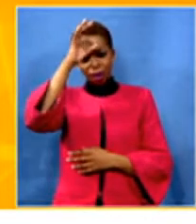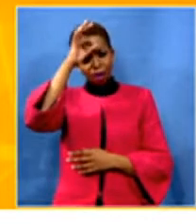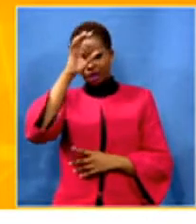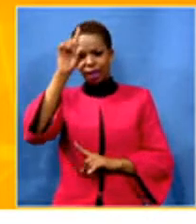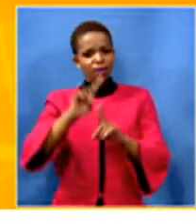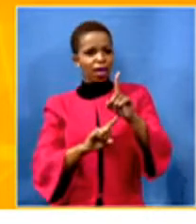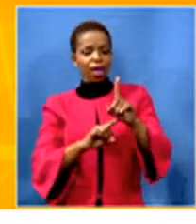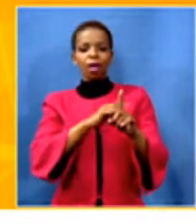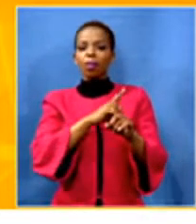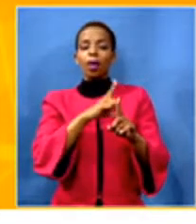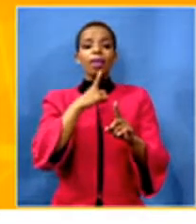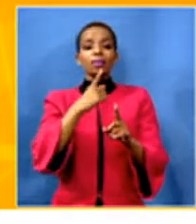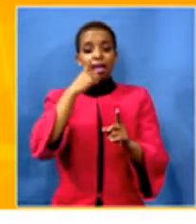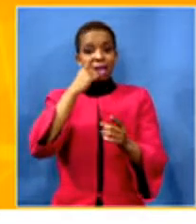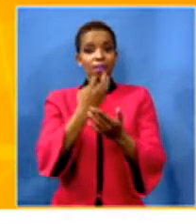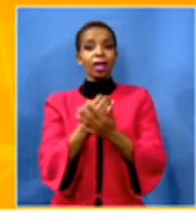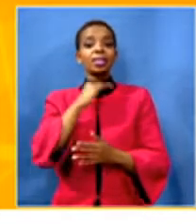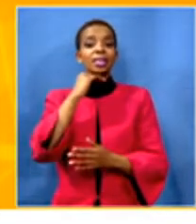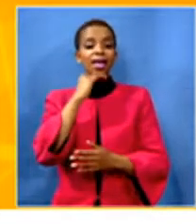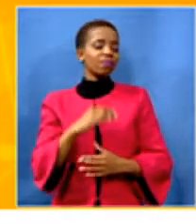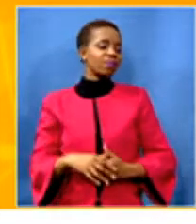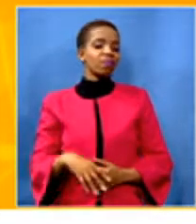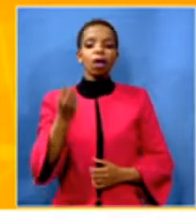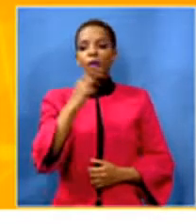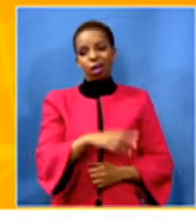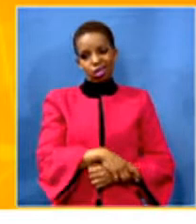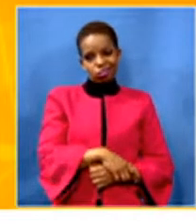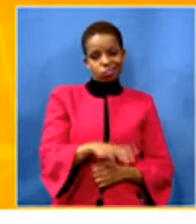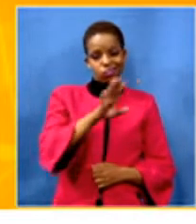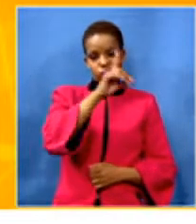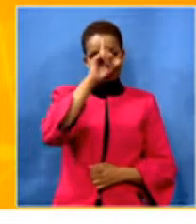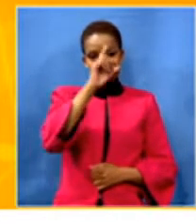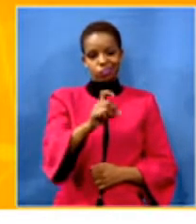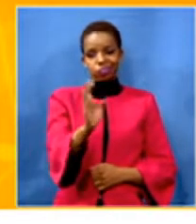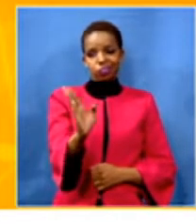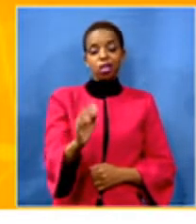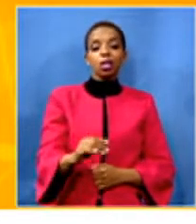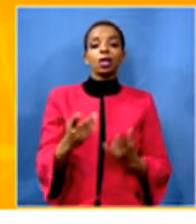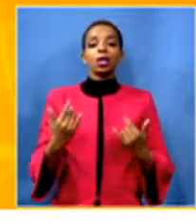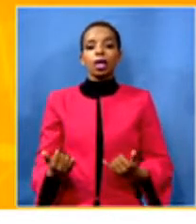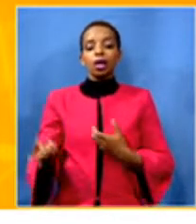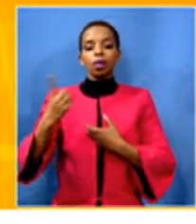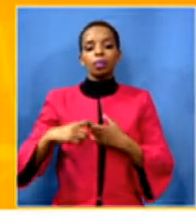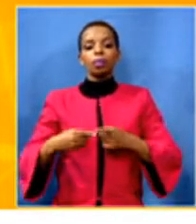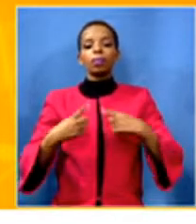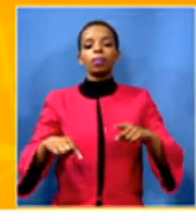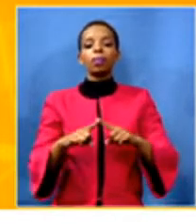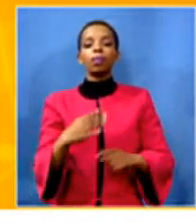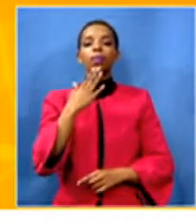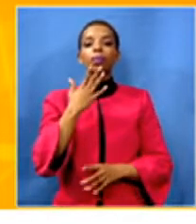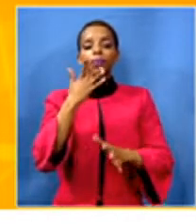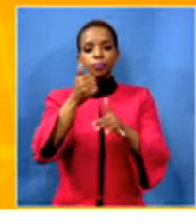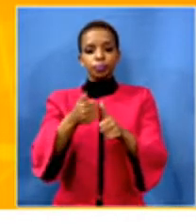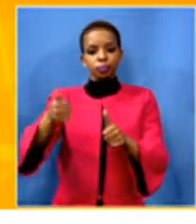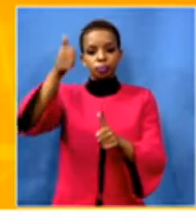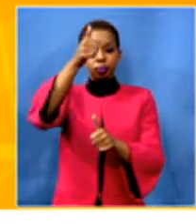evidence or they do not believe the victims. Well, with us now, we have got Major General Bafana, who is the head of